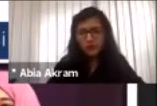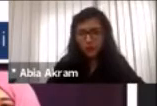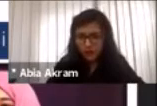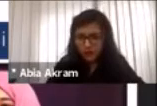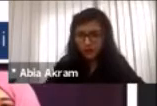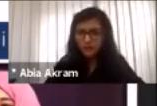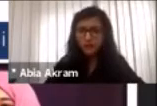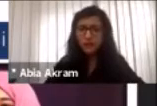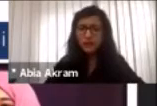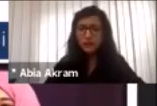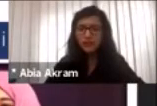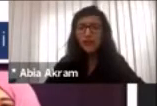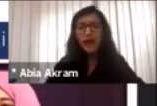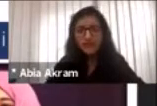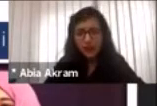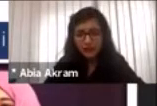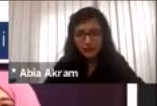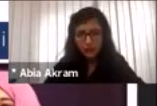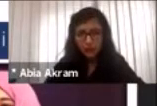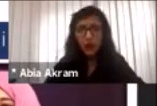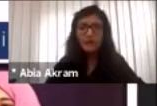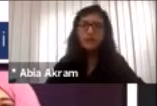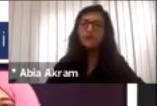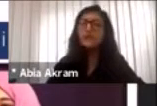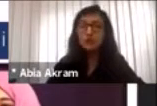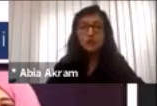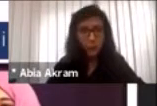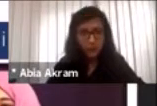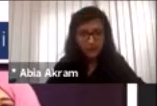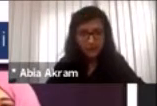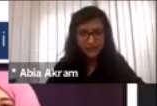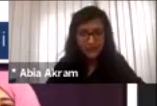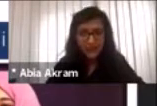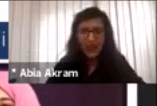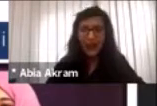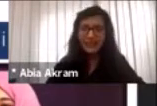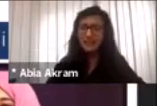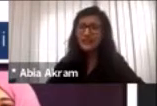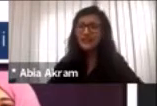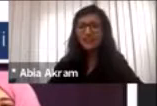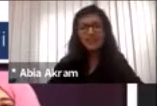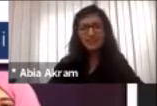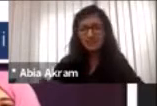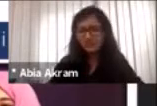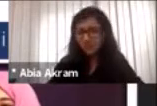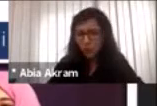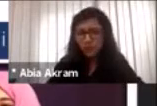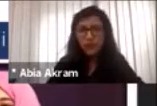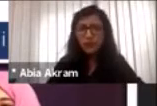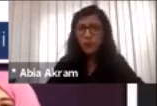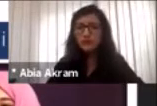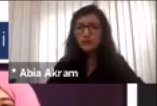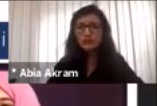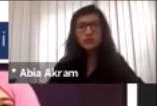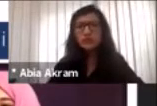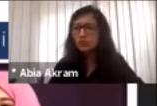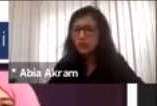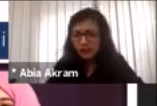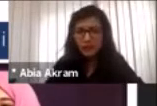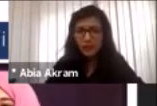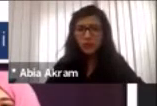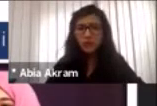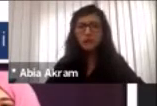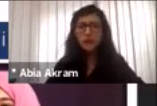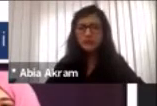the motivational speaker and writer who has published two novels. And she has sold her books to